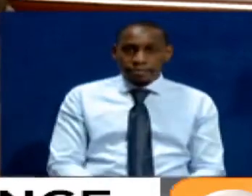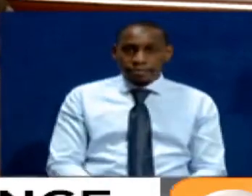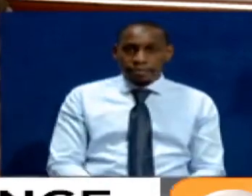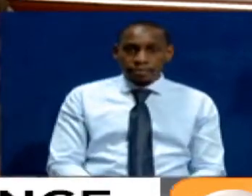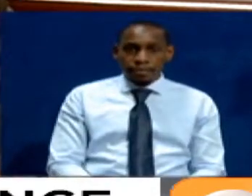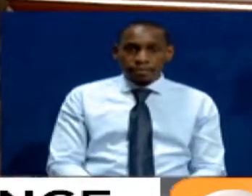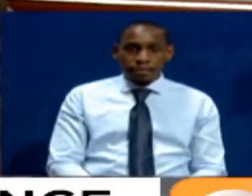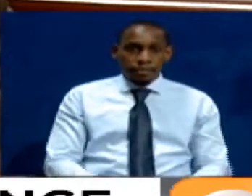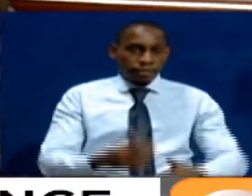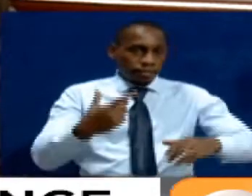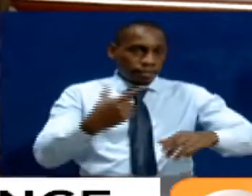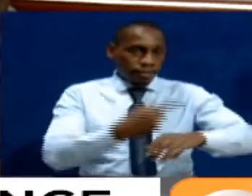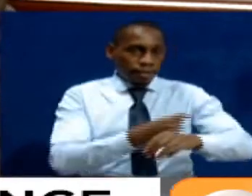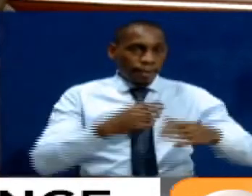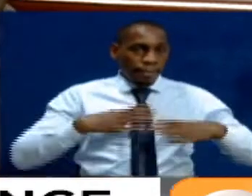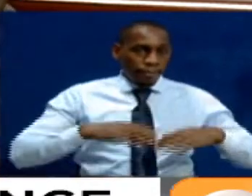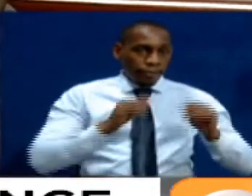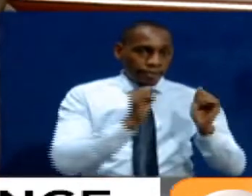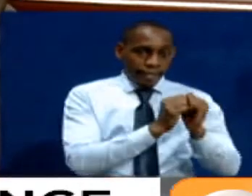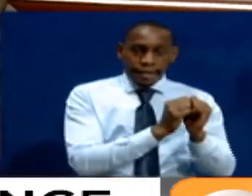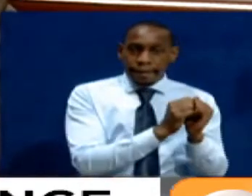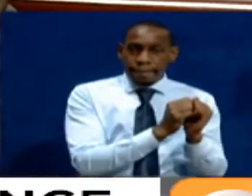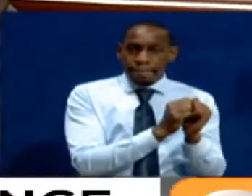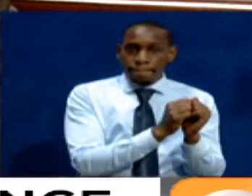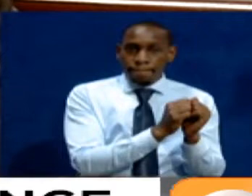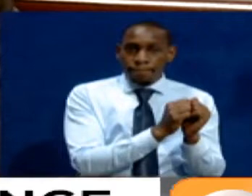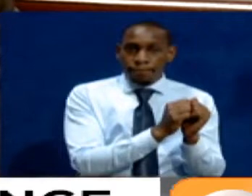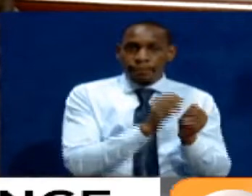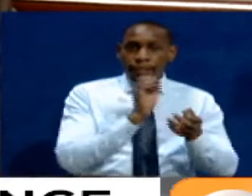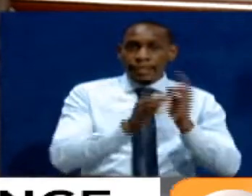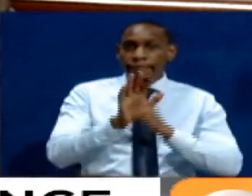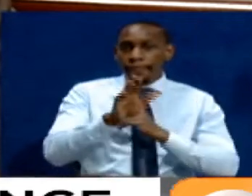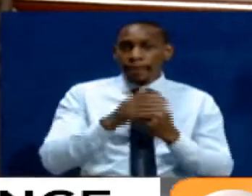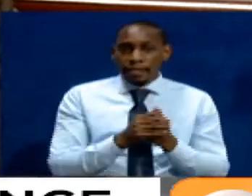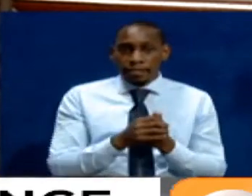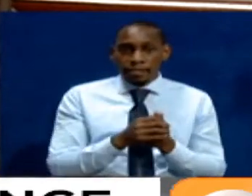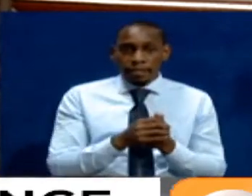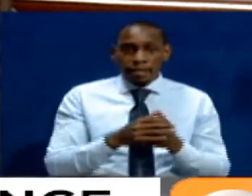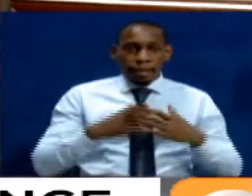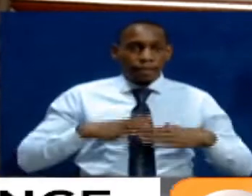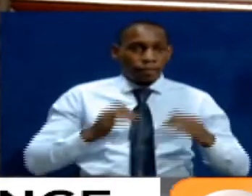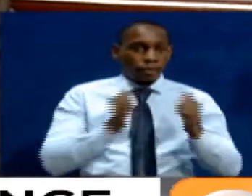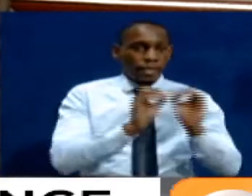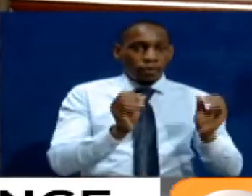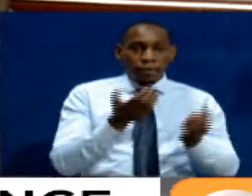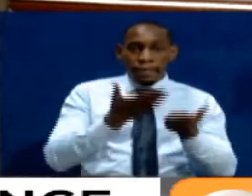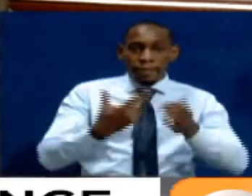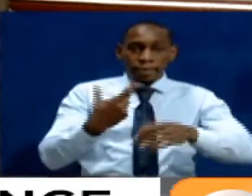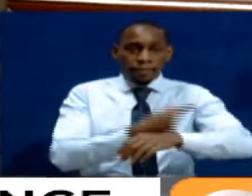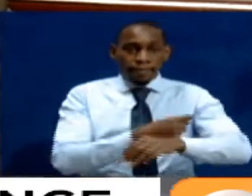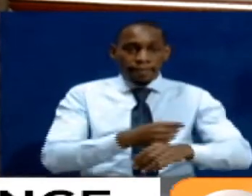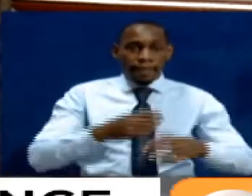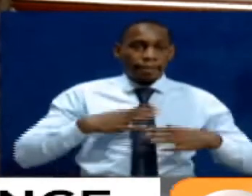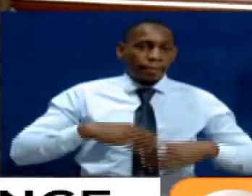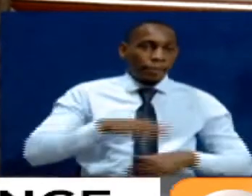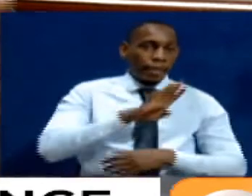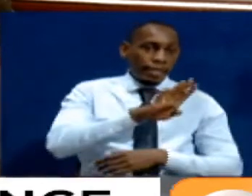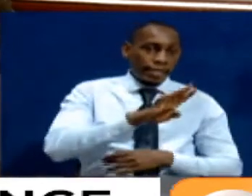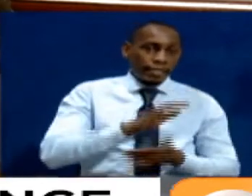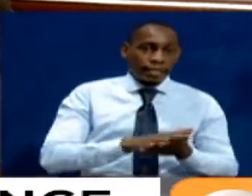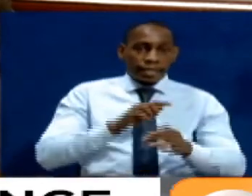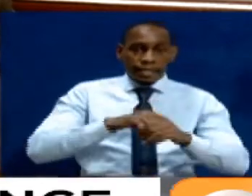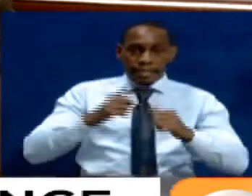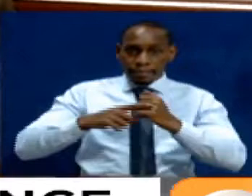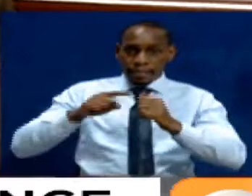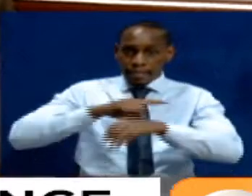it vaccinates 10 people. And if you don't get 10 people, maybe you vaccinate 4,